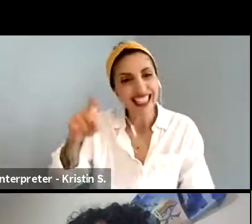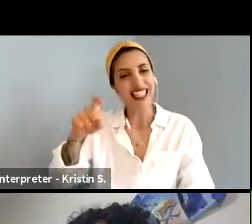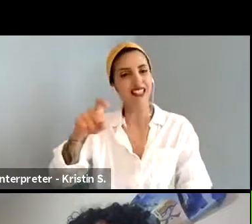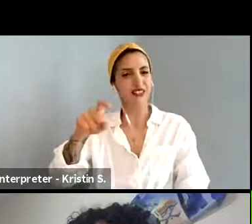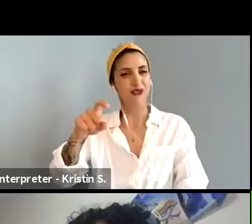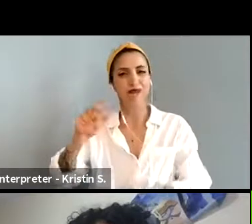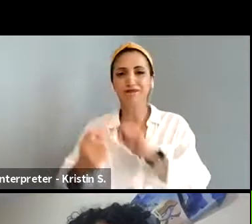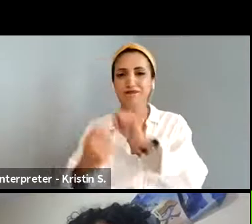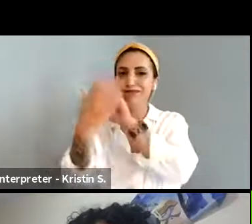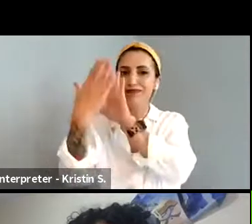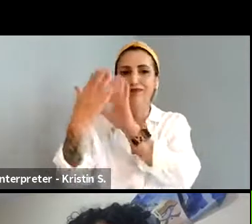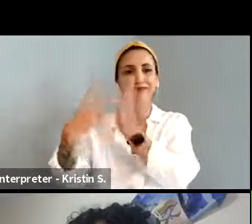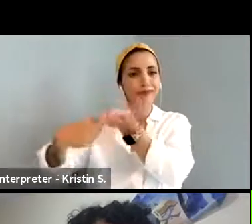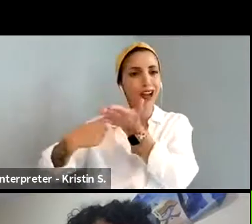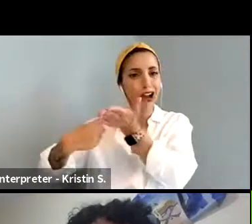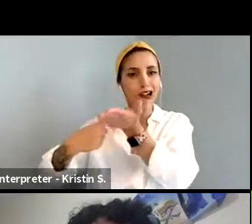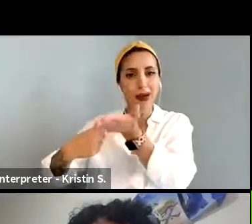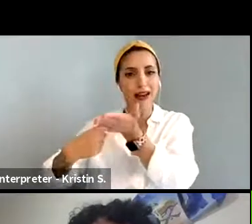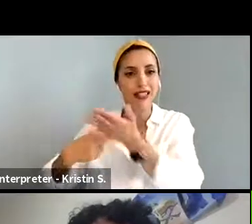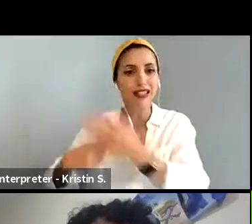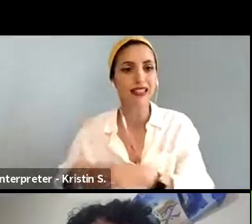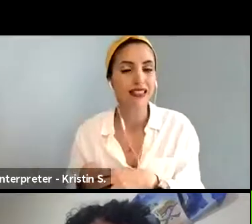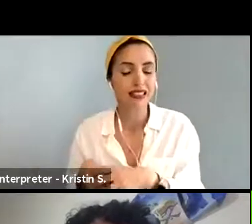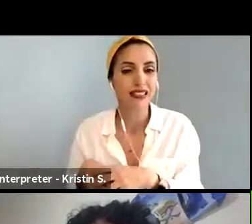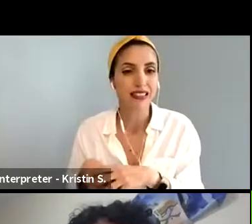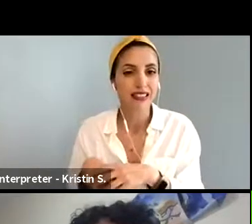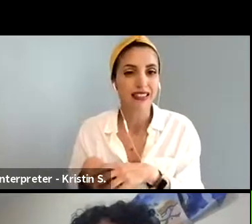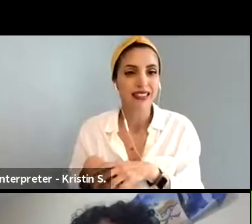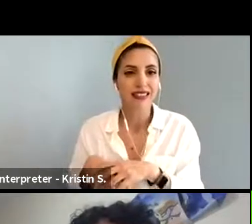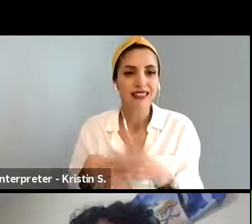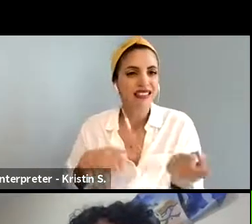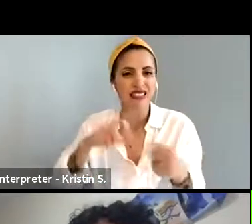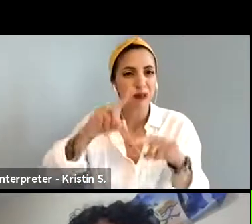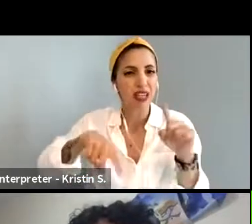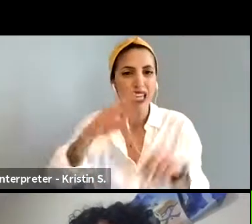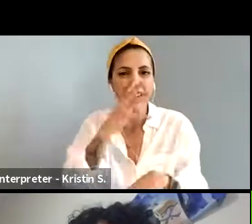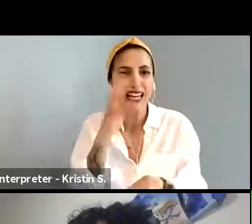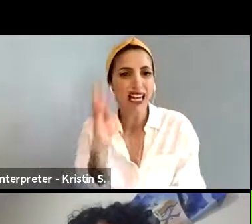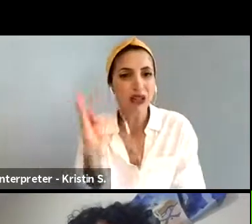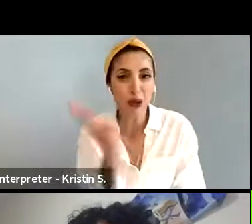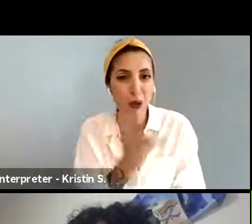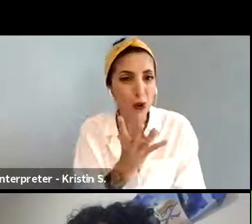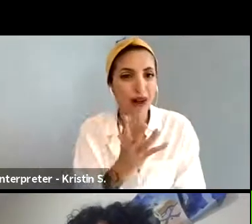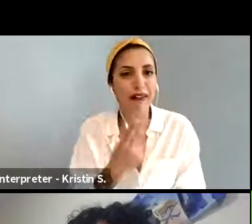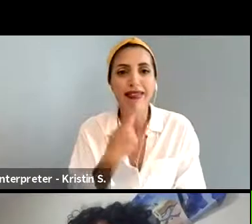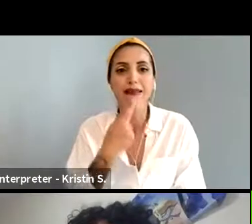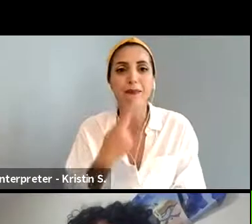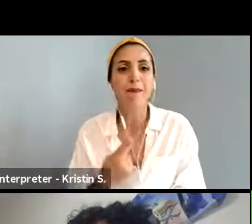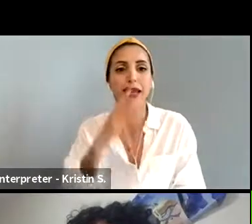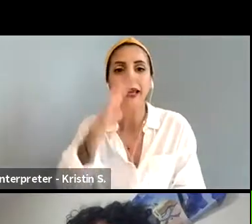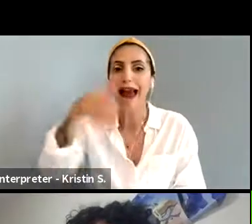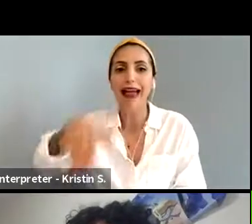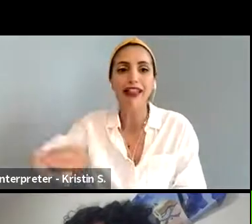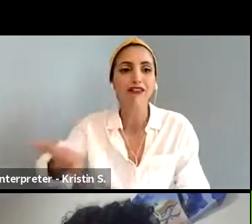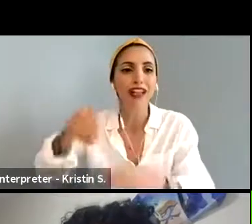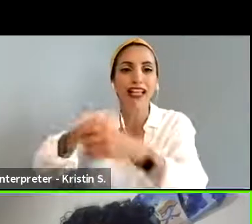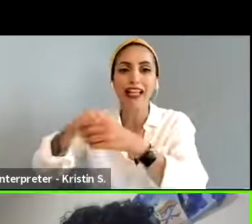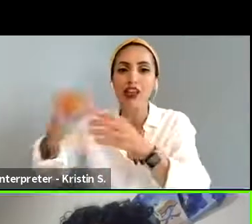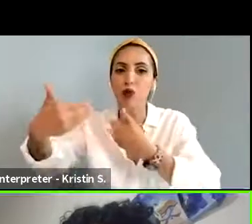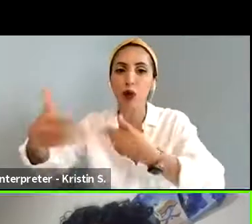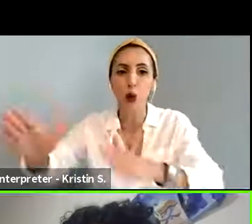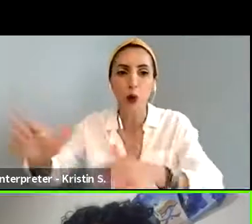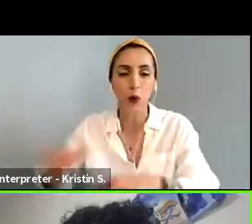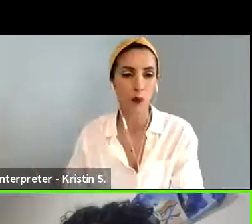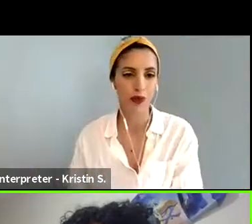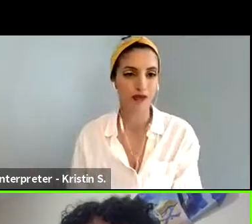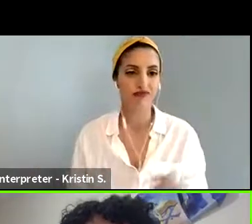address it. We can't, I always say the pink elephant, but we cannot keep ignoring the pink elephant in the room. So. I'm